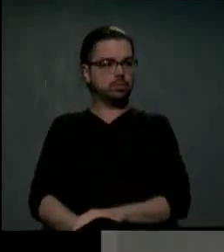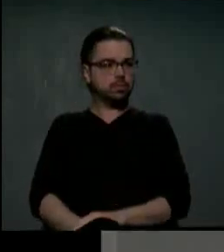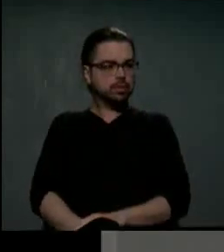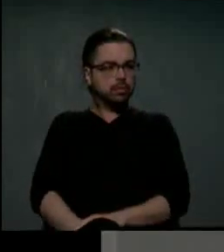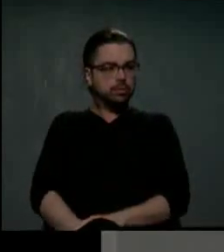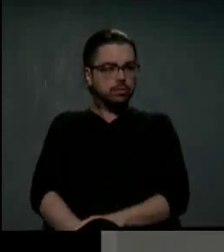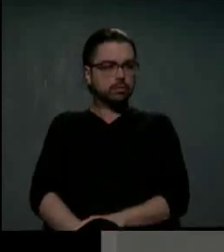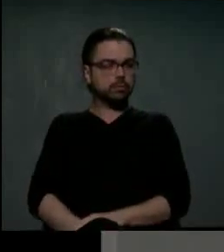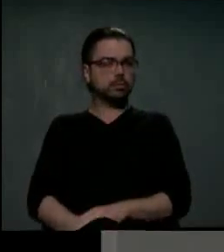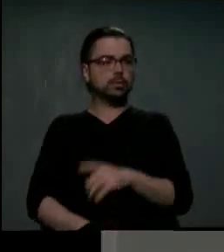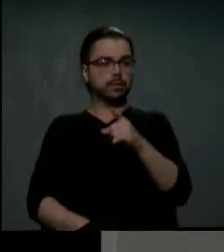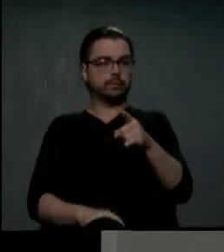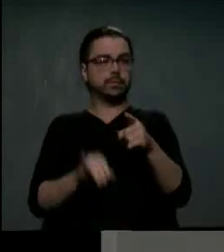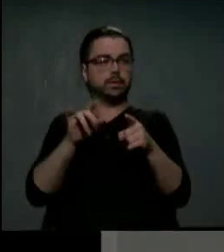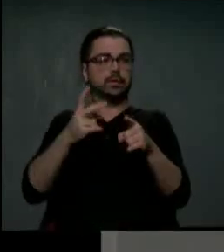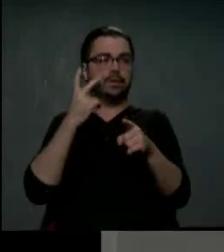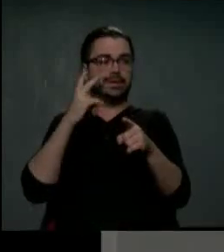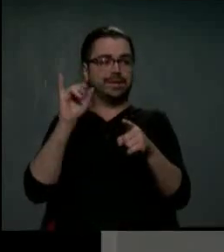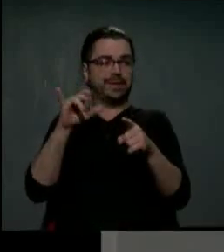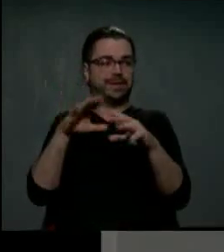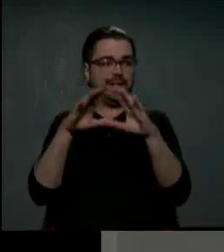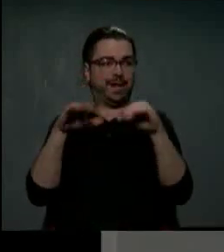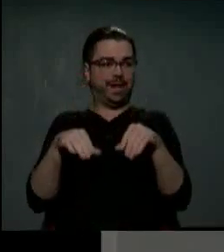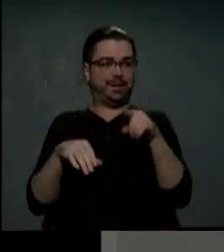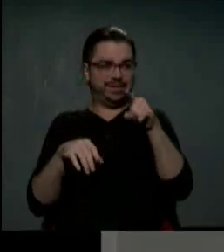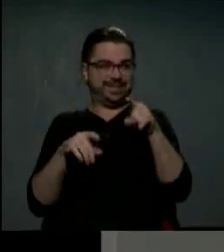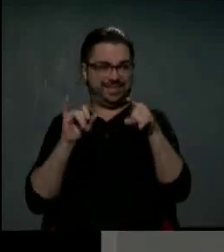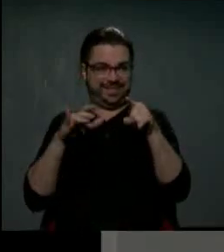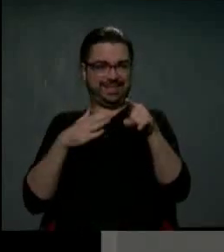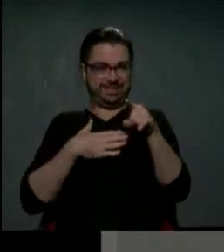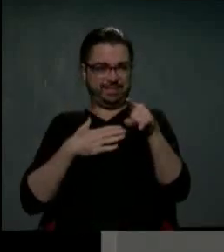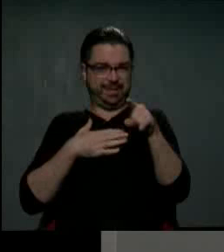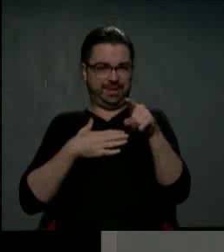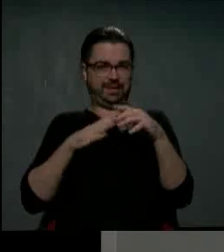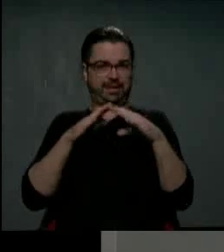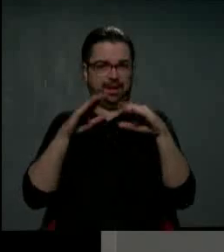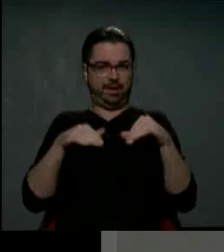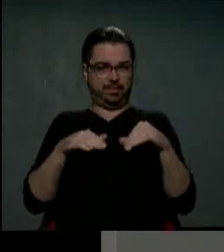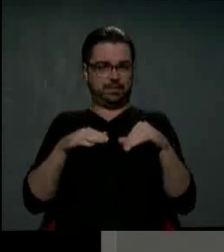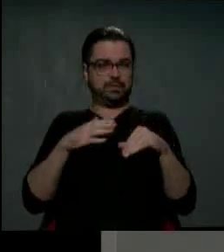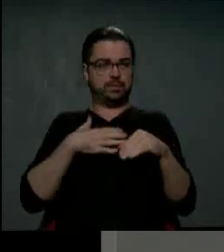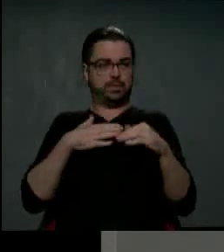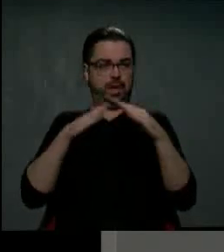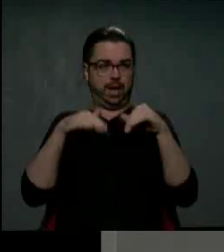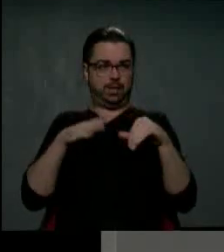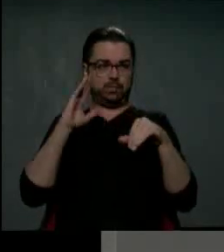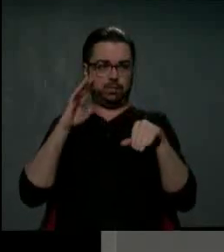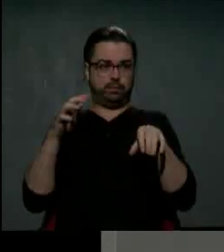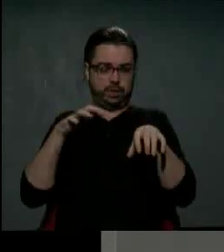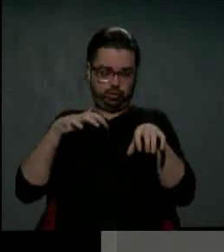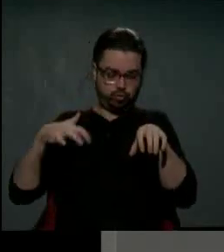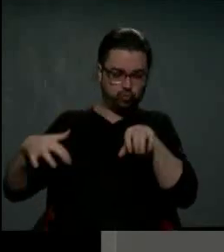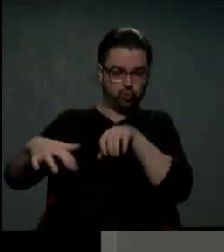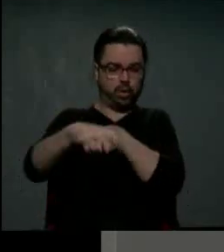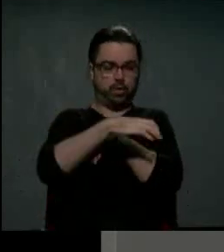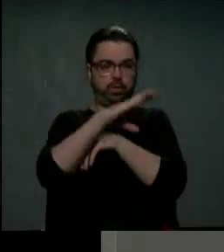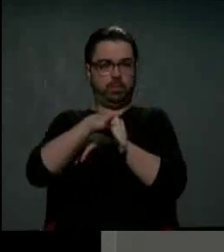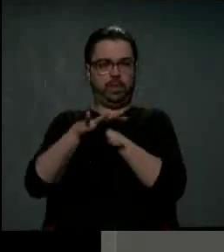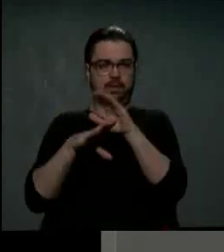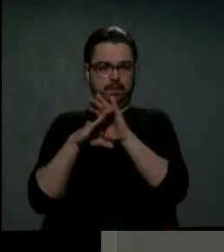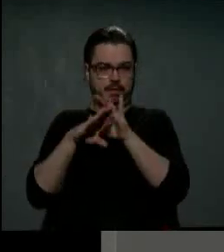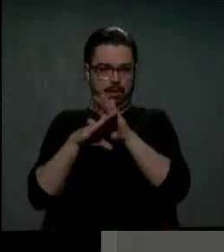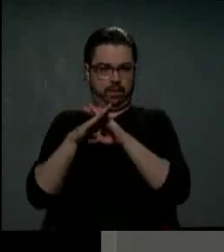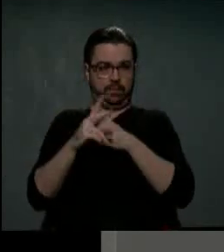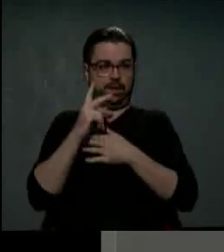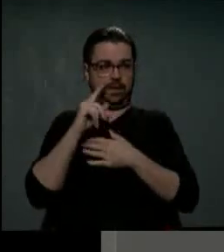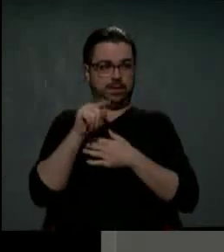The one you just see. There you go. So see that house? That's mine. So mine would be surrounded by the developments. And then the people that you see are